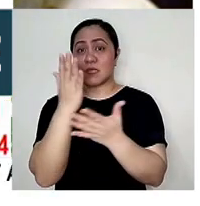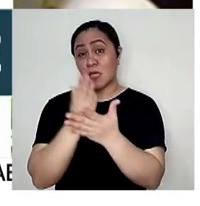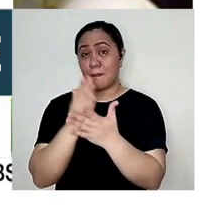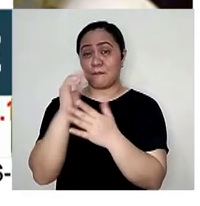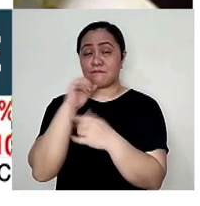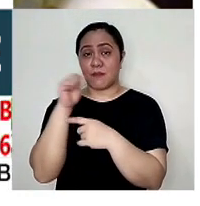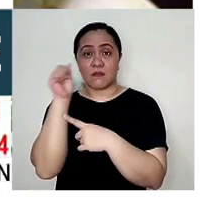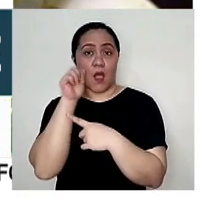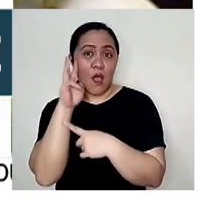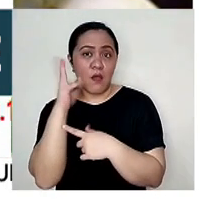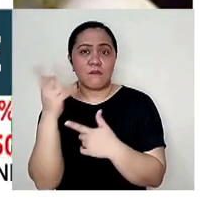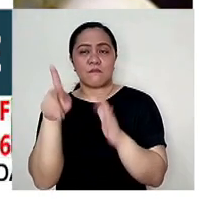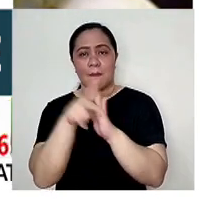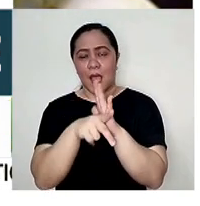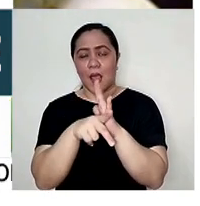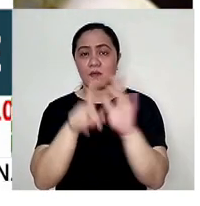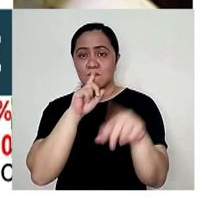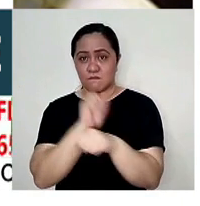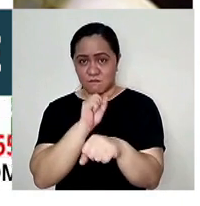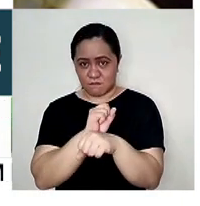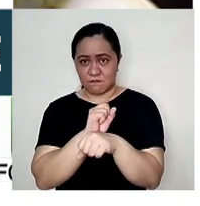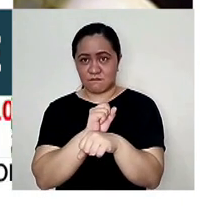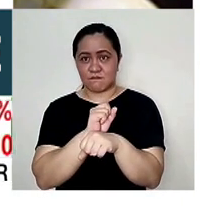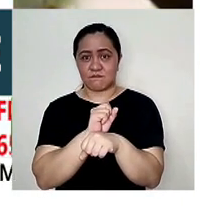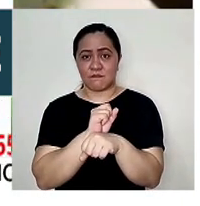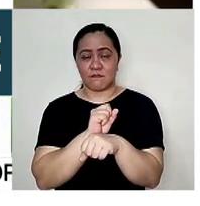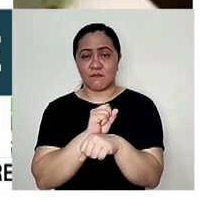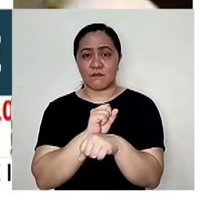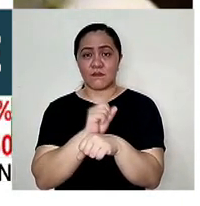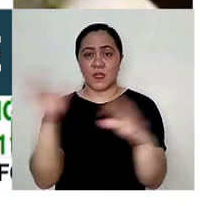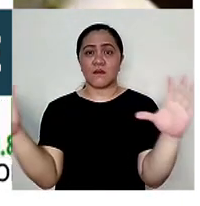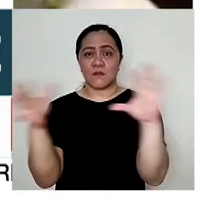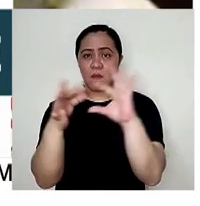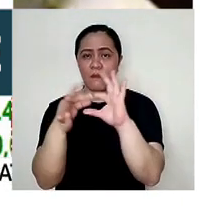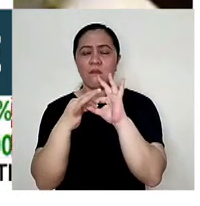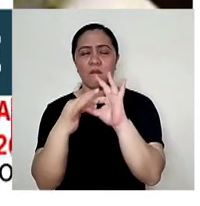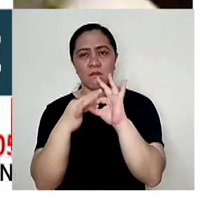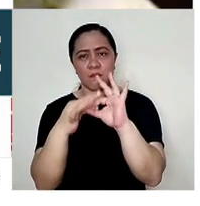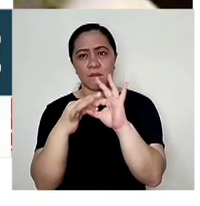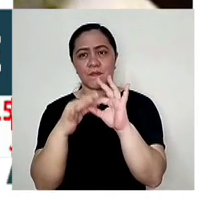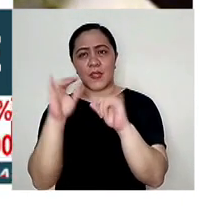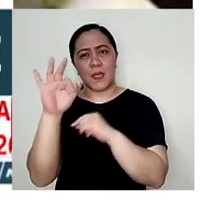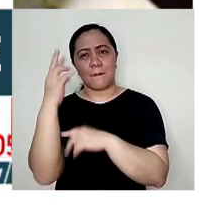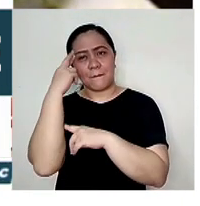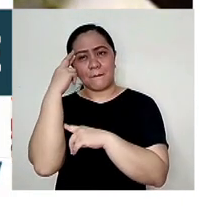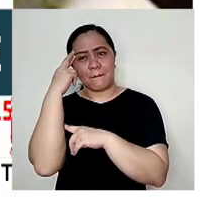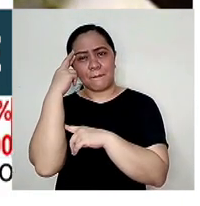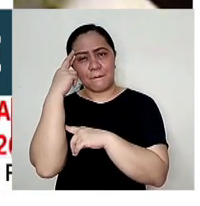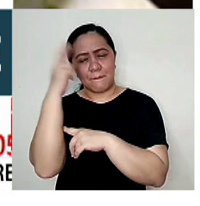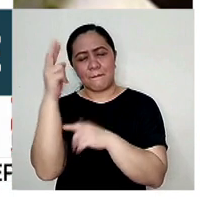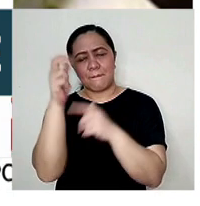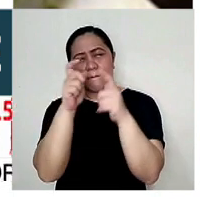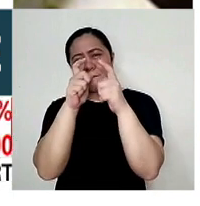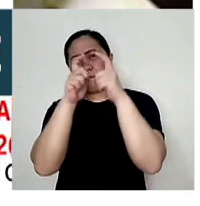work. All right, and they can work together if they just realize the enormous